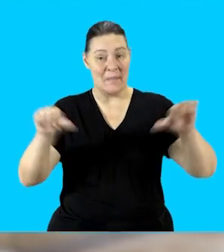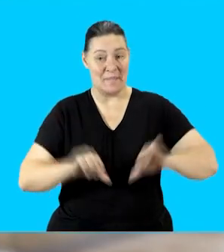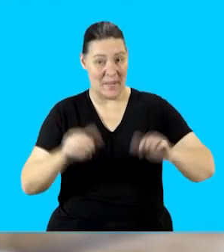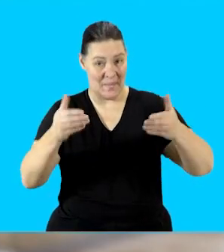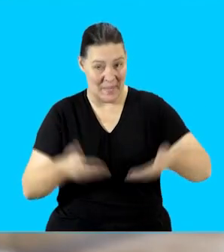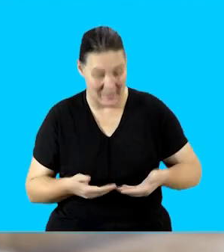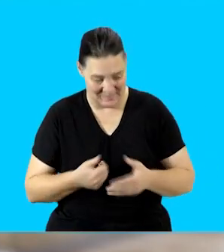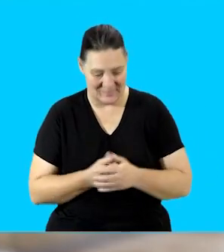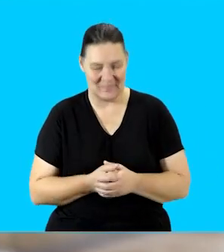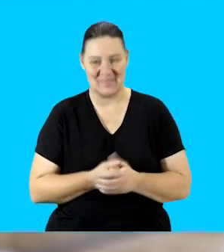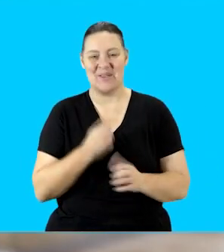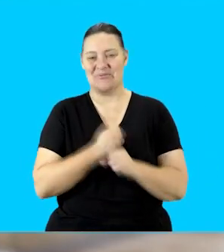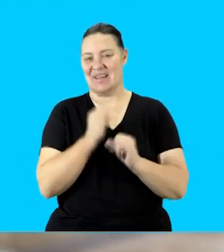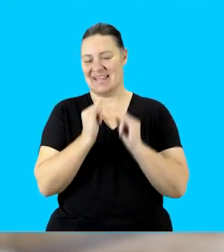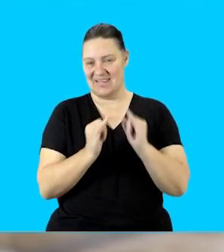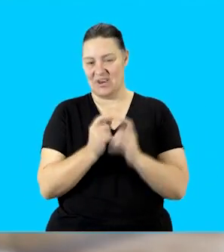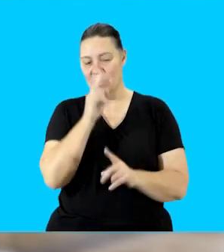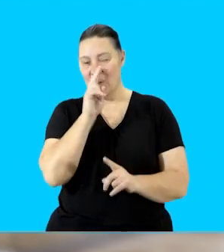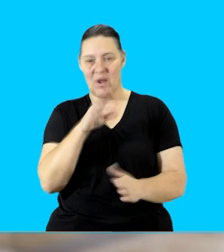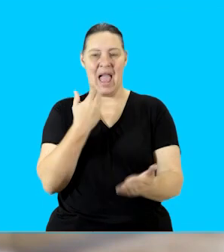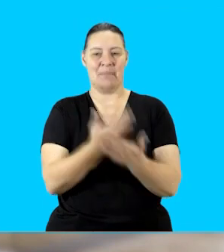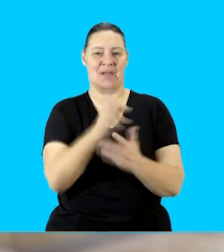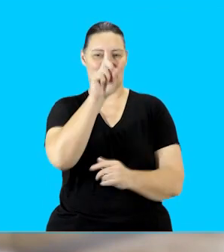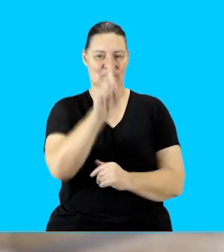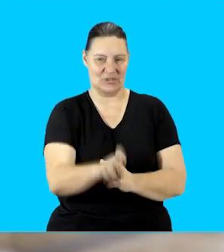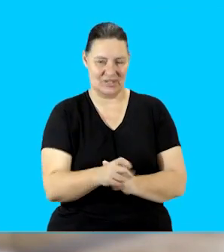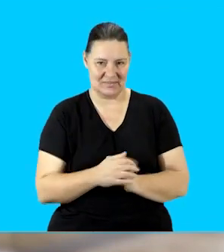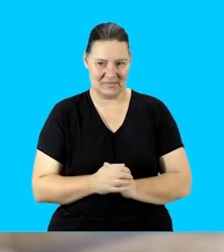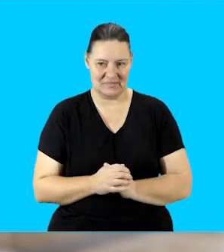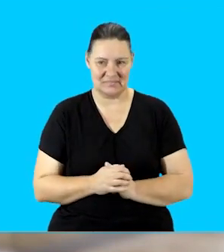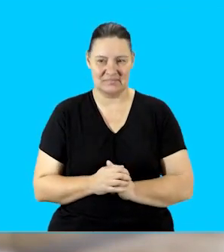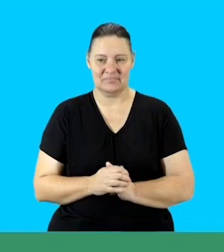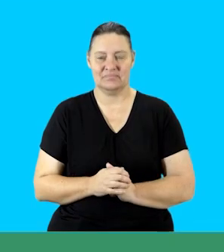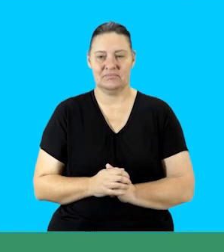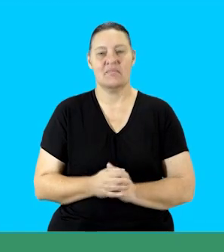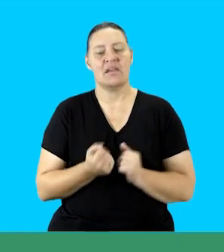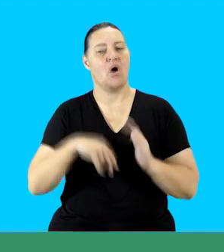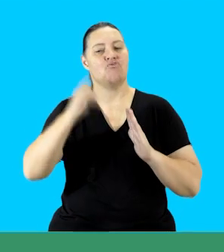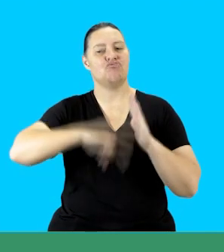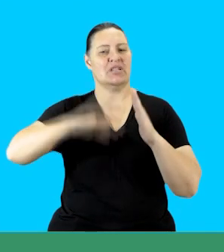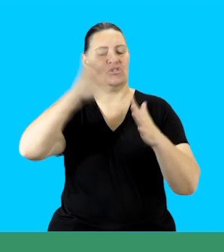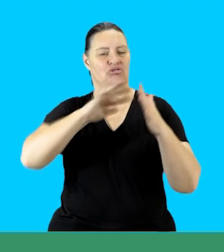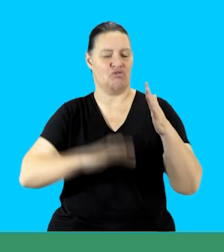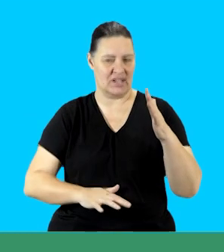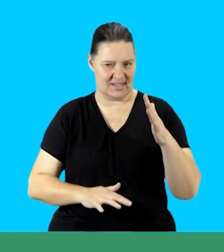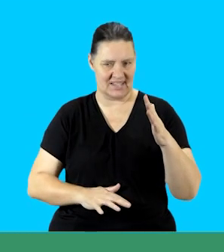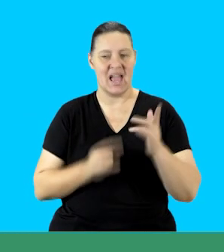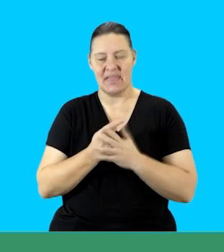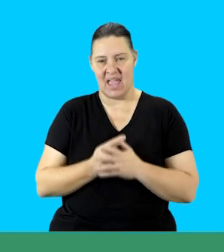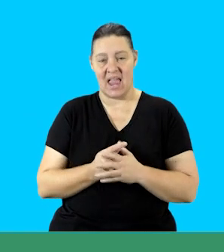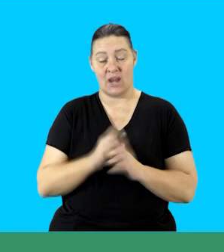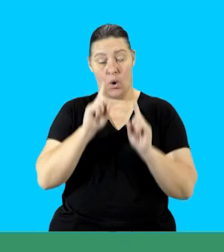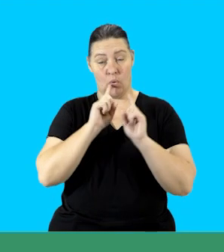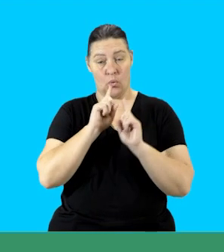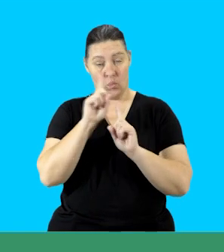Welcome back, grade 11s. Now let's look at our application questions. Let's read the scenario below and answer the